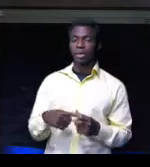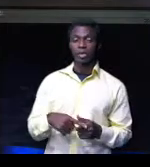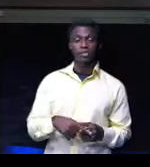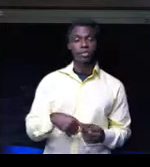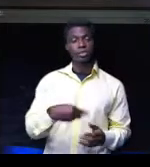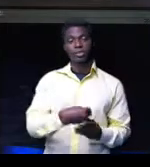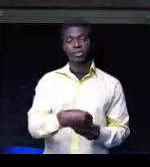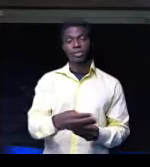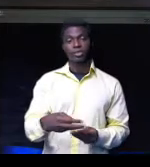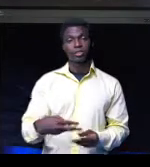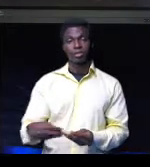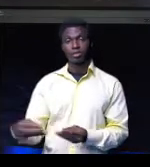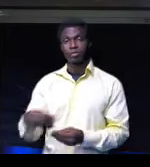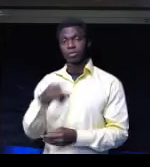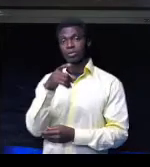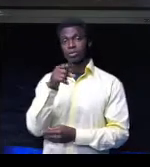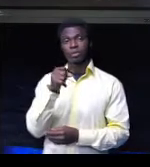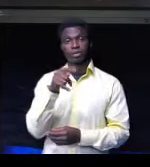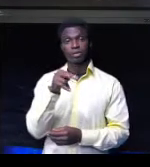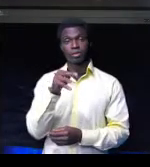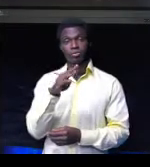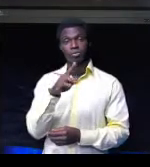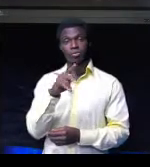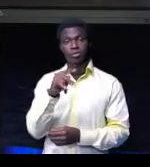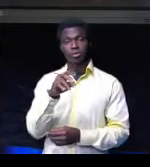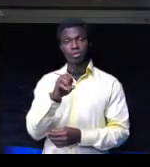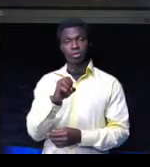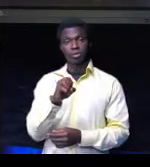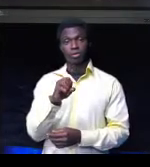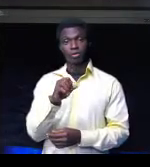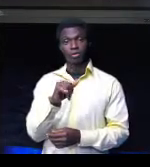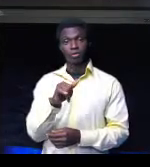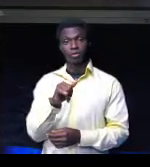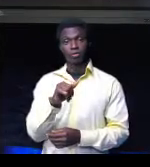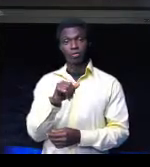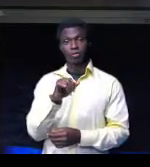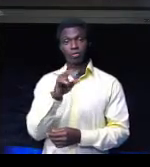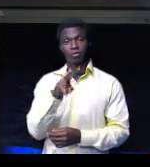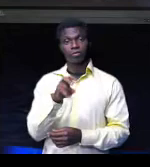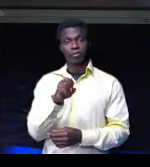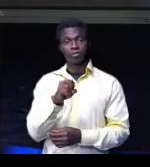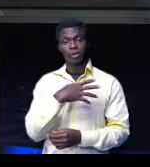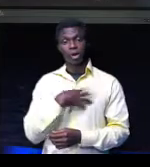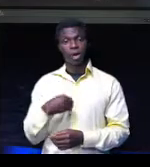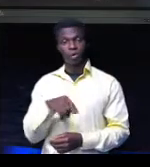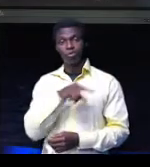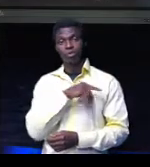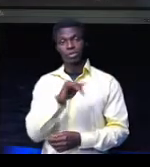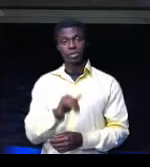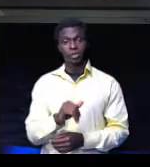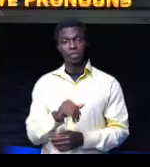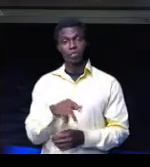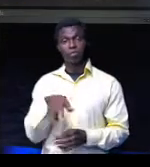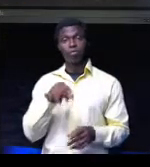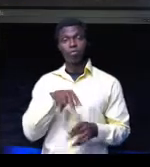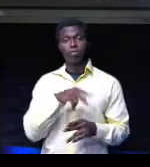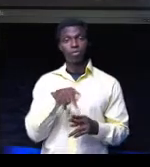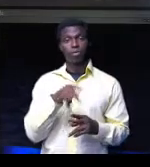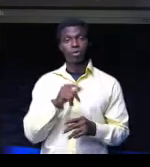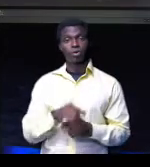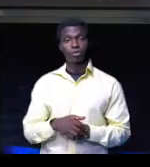Then, distributive and quantitative pronoun. Distributive and quantitative